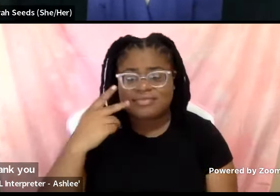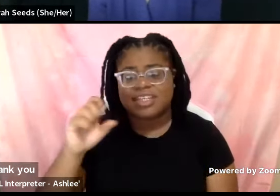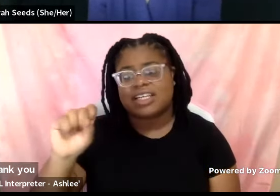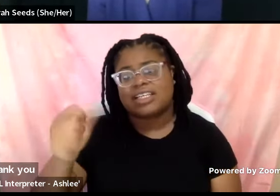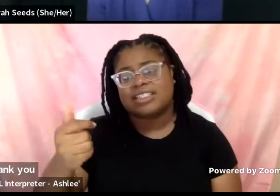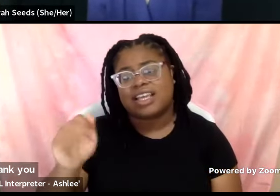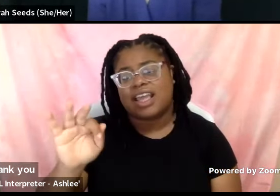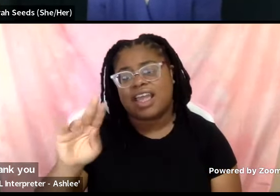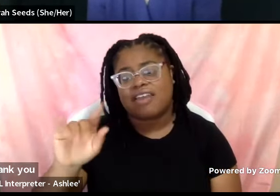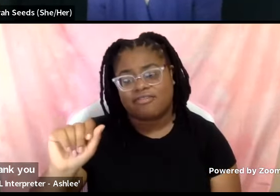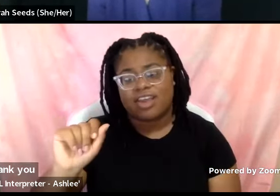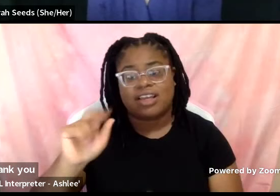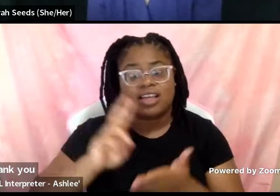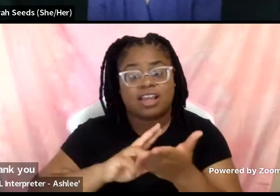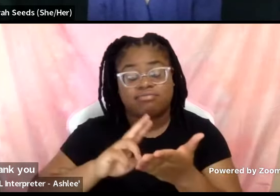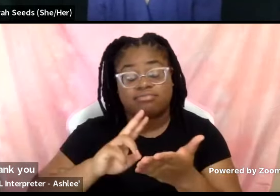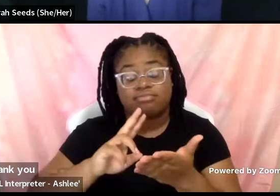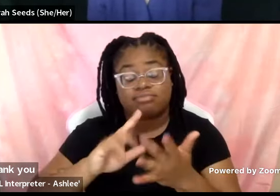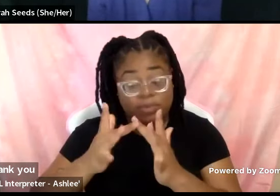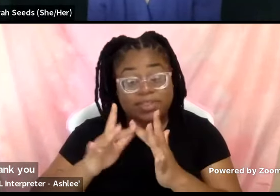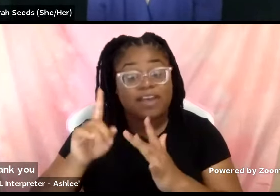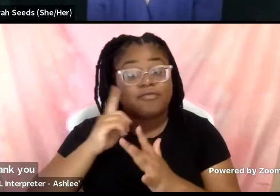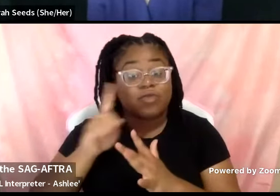have any questions on contracts.